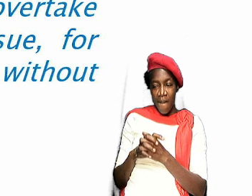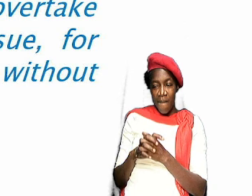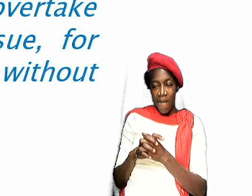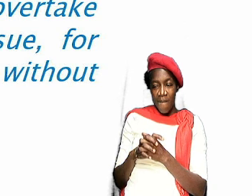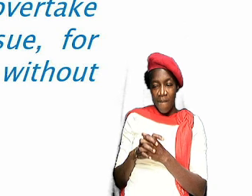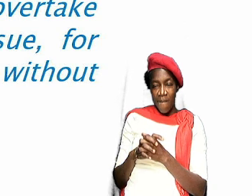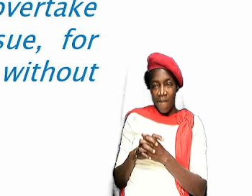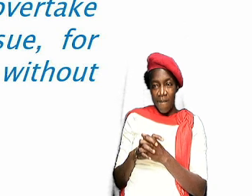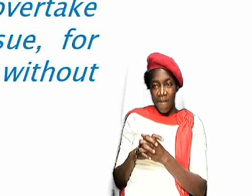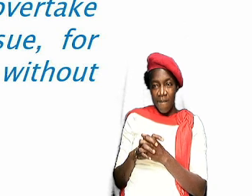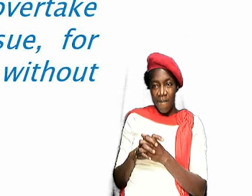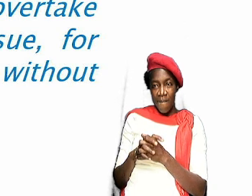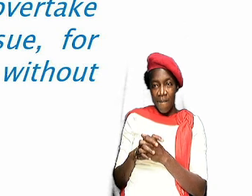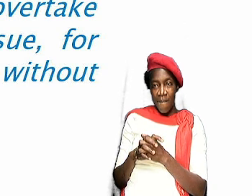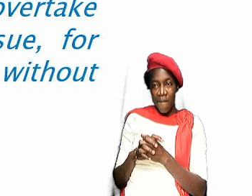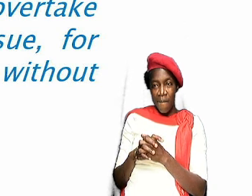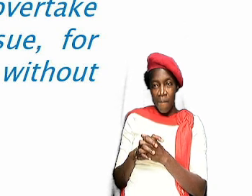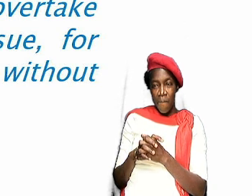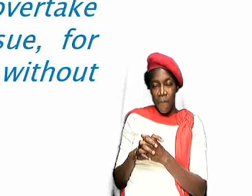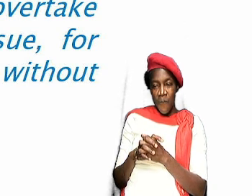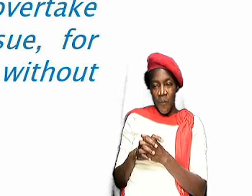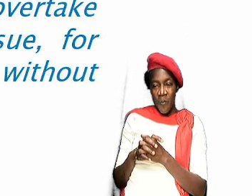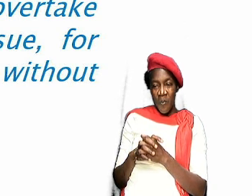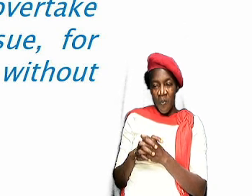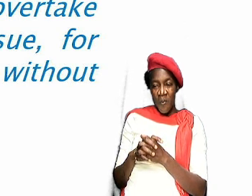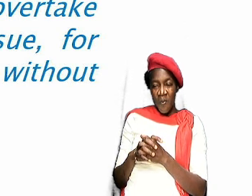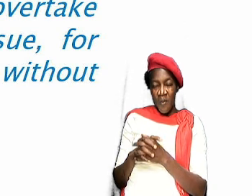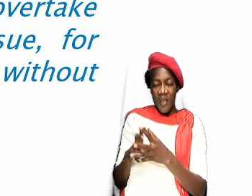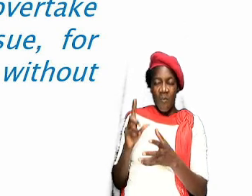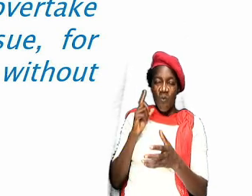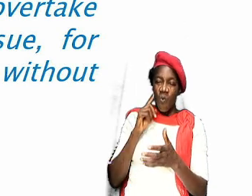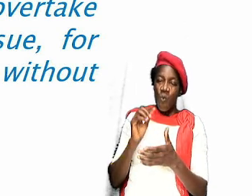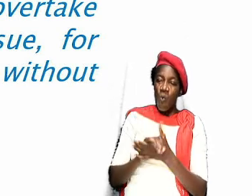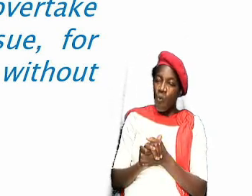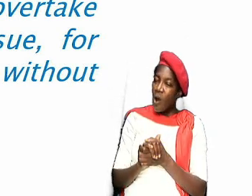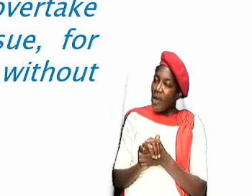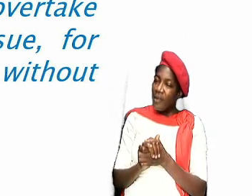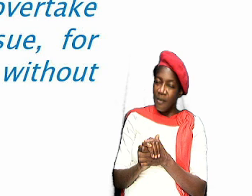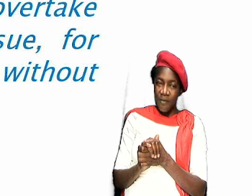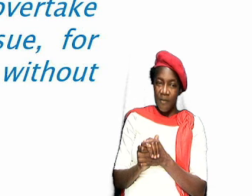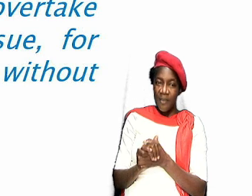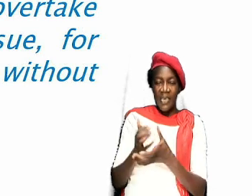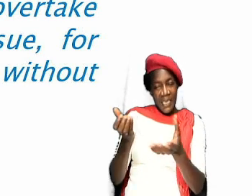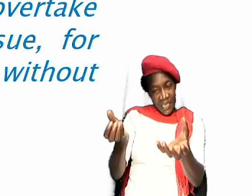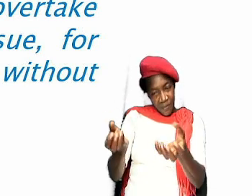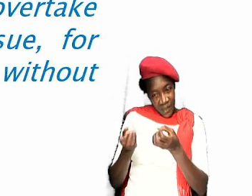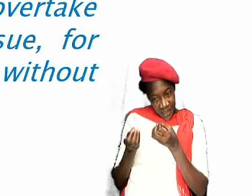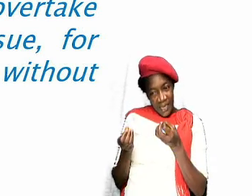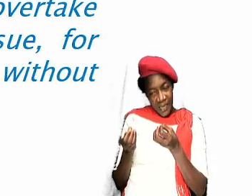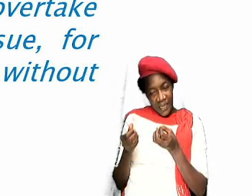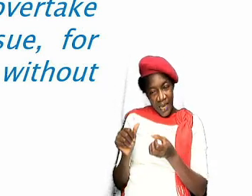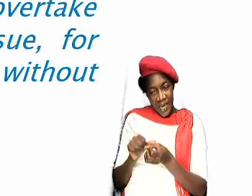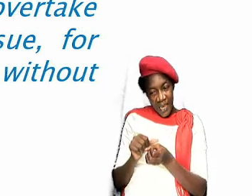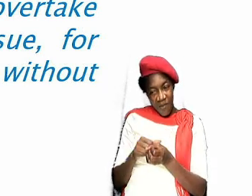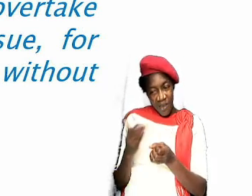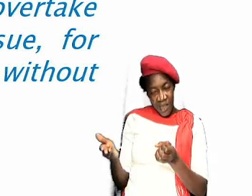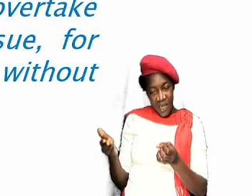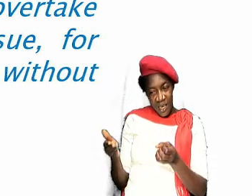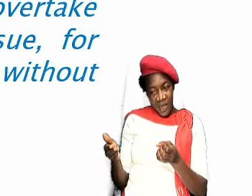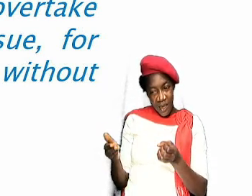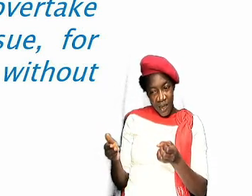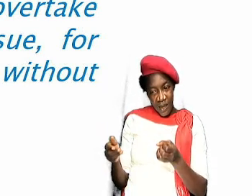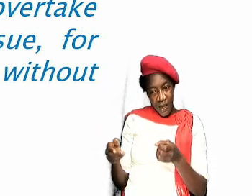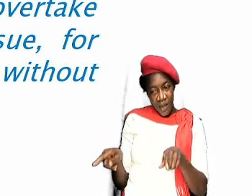He recovered everything, even his wife. David recovered everything according to the